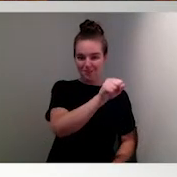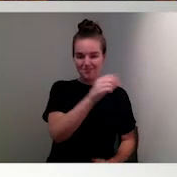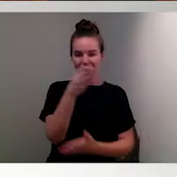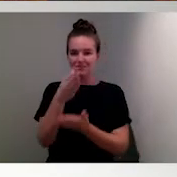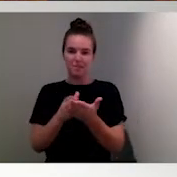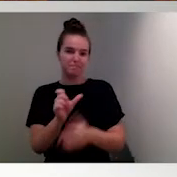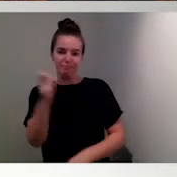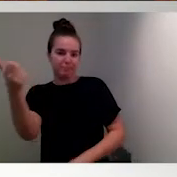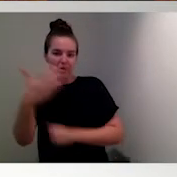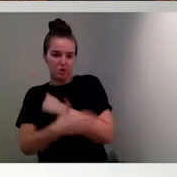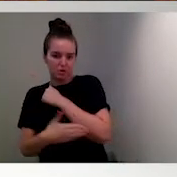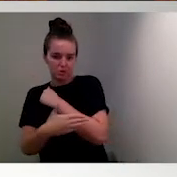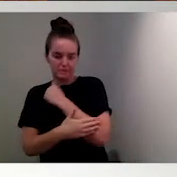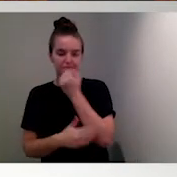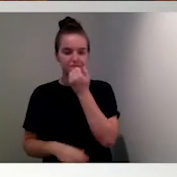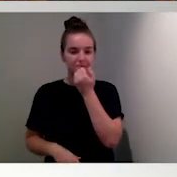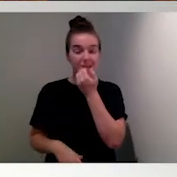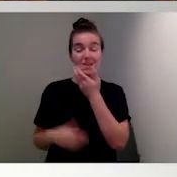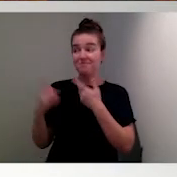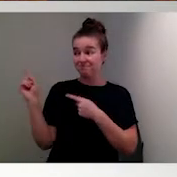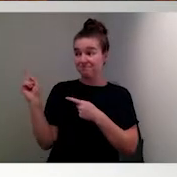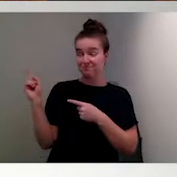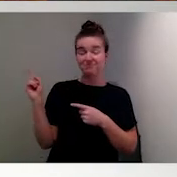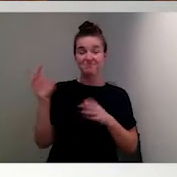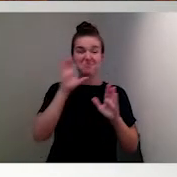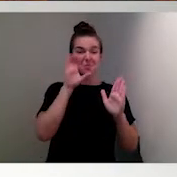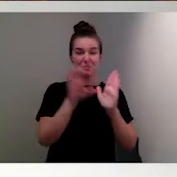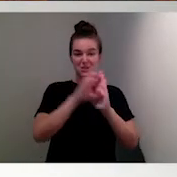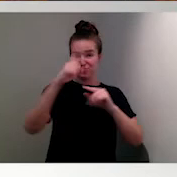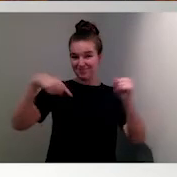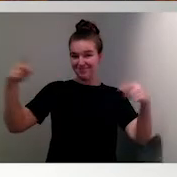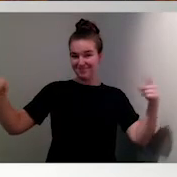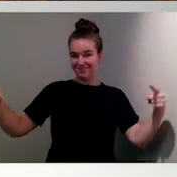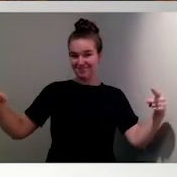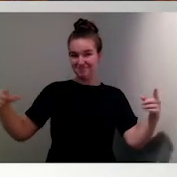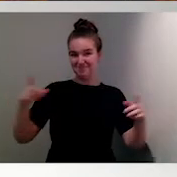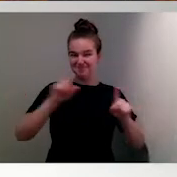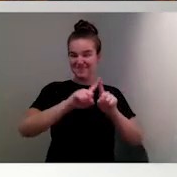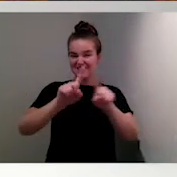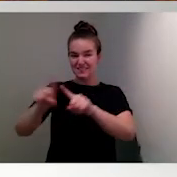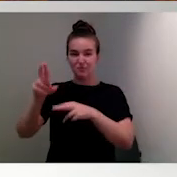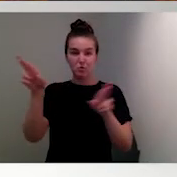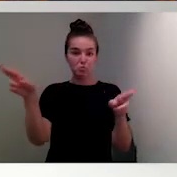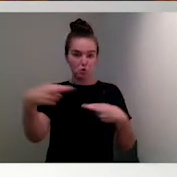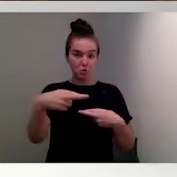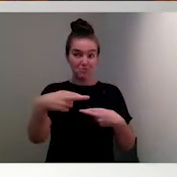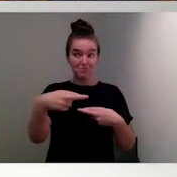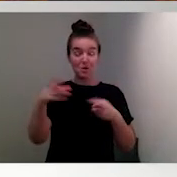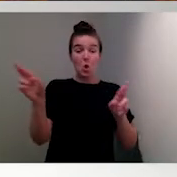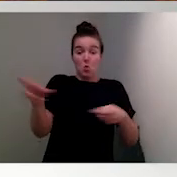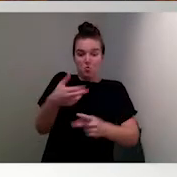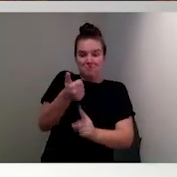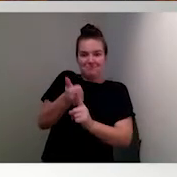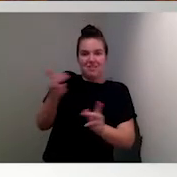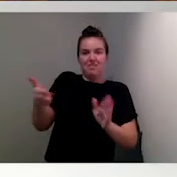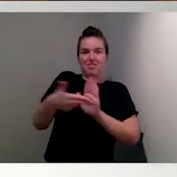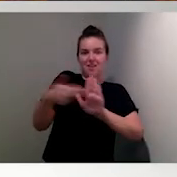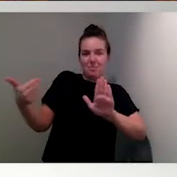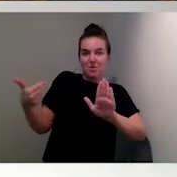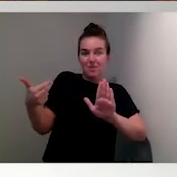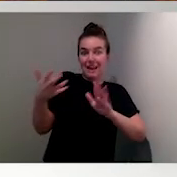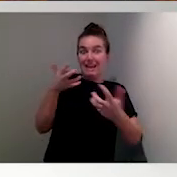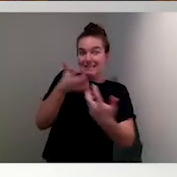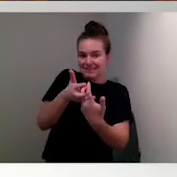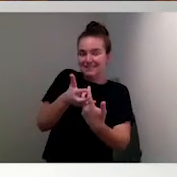these are some various pictures of me in accessible rooms, showing kind of what it's like when it's not